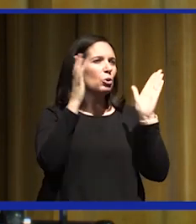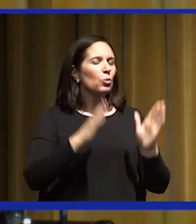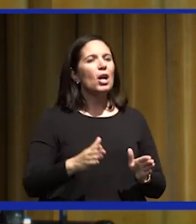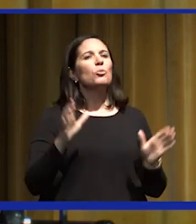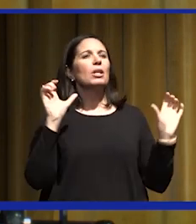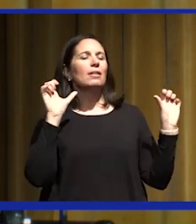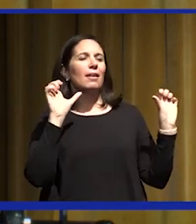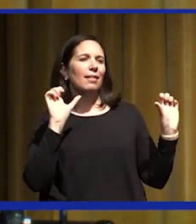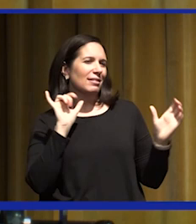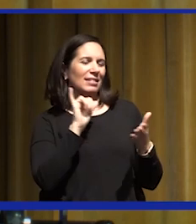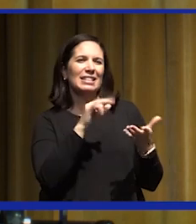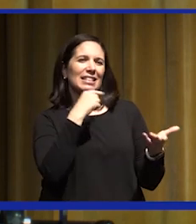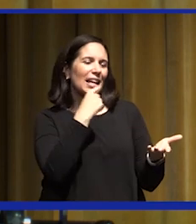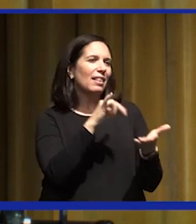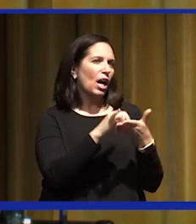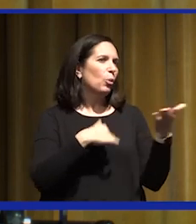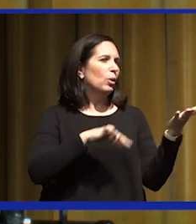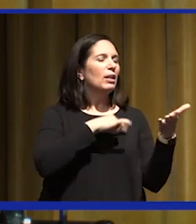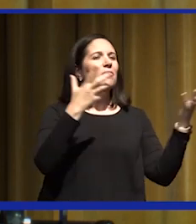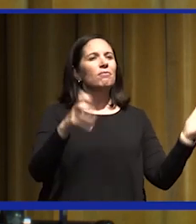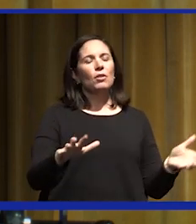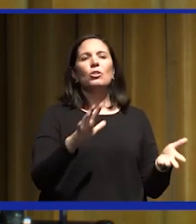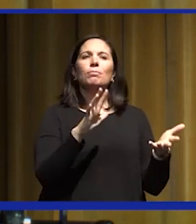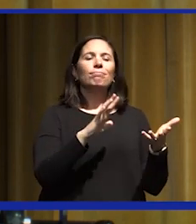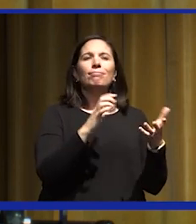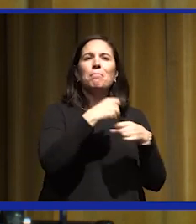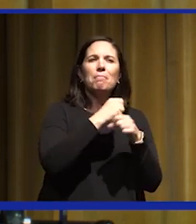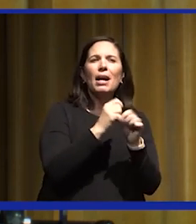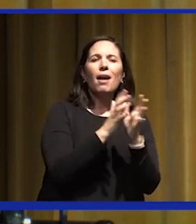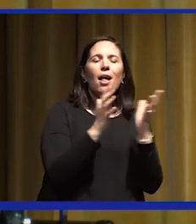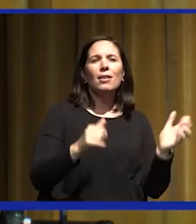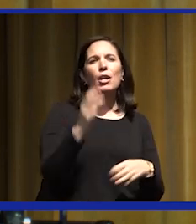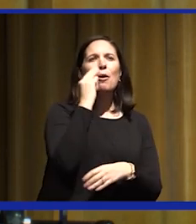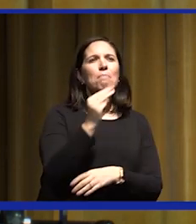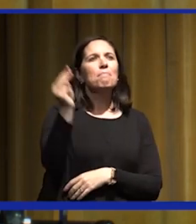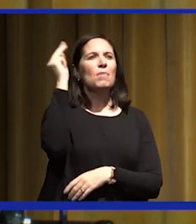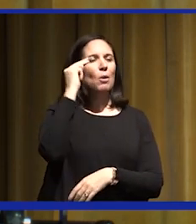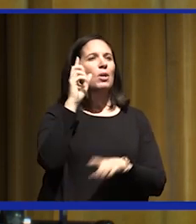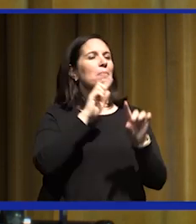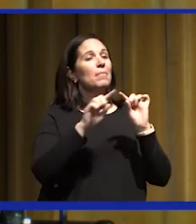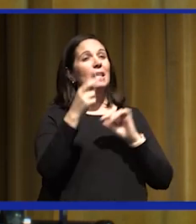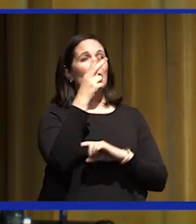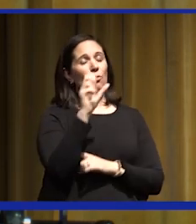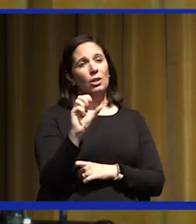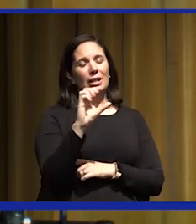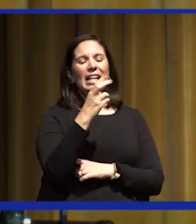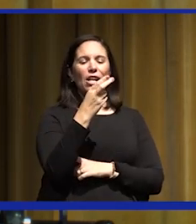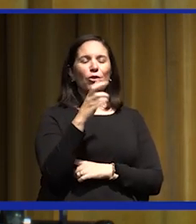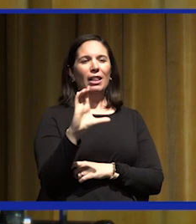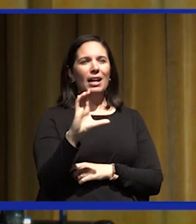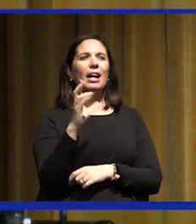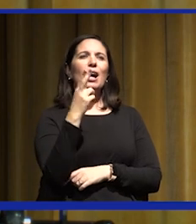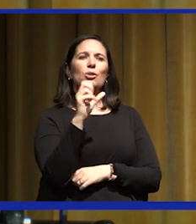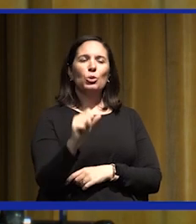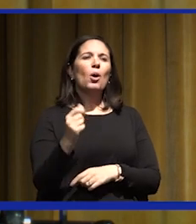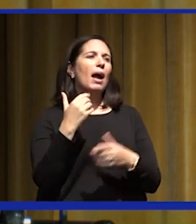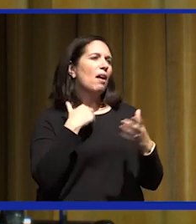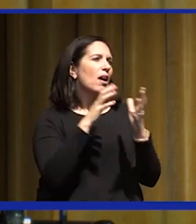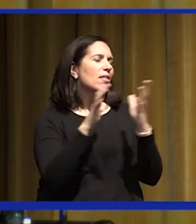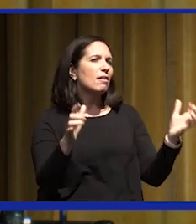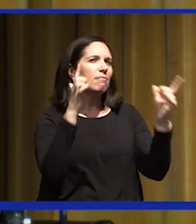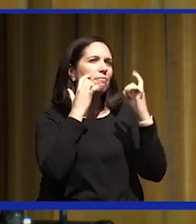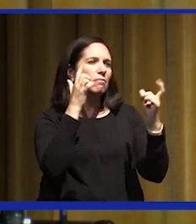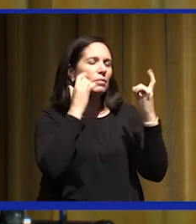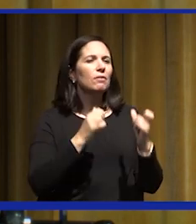share classrooms, crowded hallways, and parking spaces with. Henry Clay High School has been a place where many tears were shed, grades